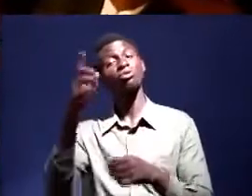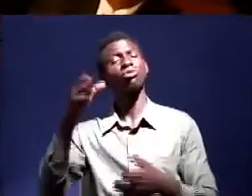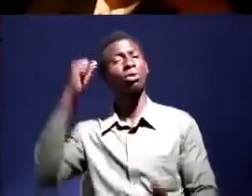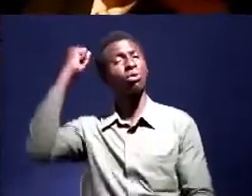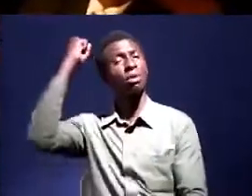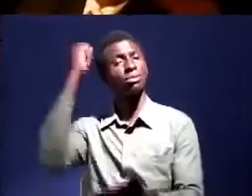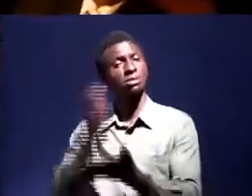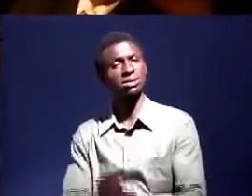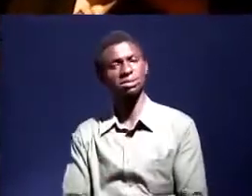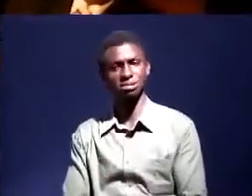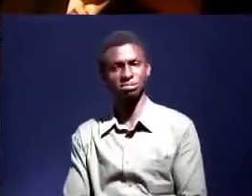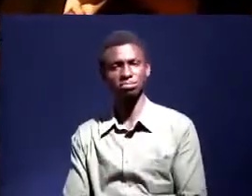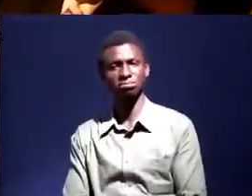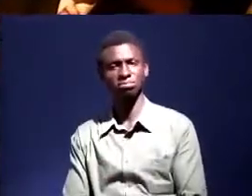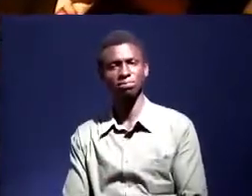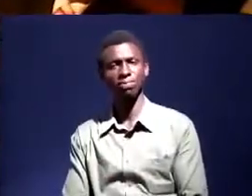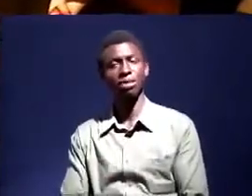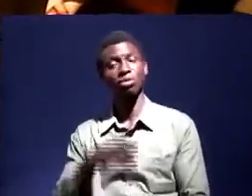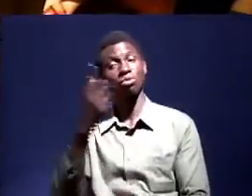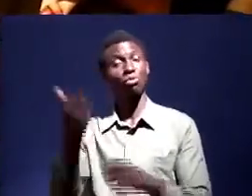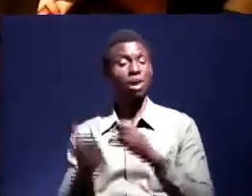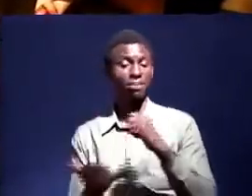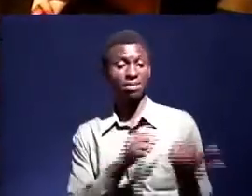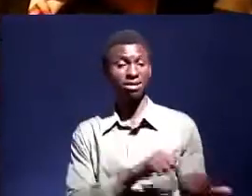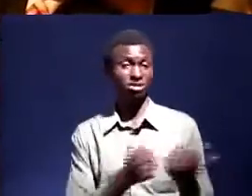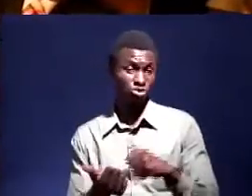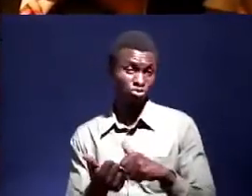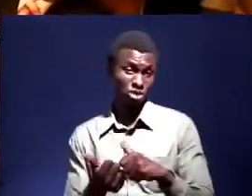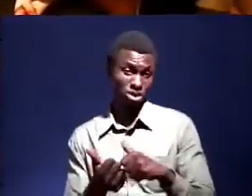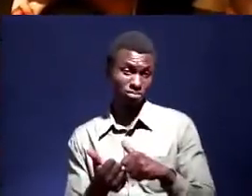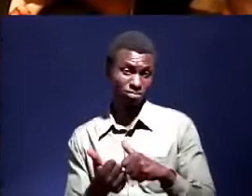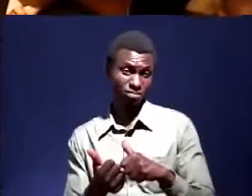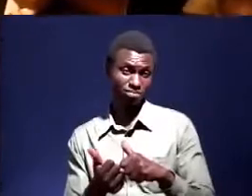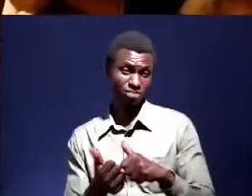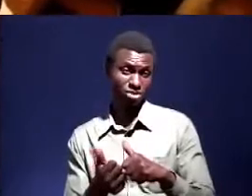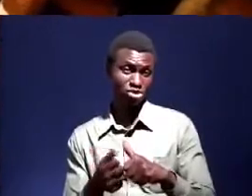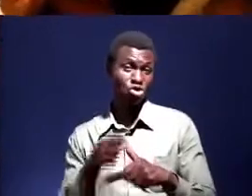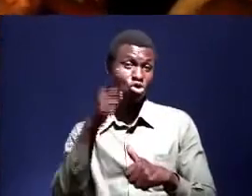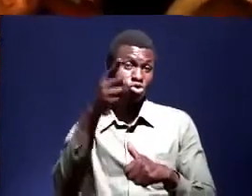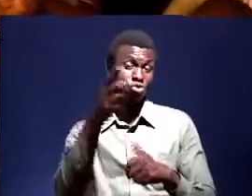When we are baptized, we become part of God's church.